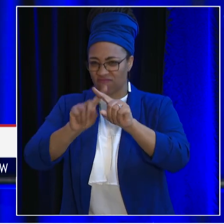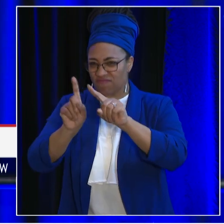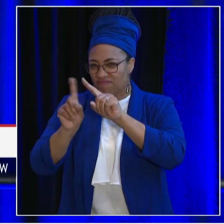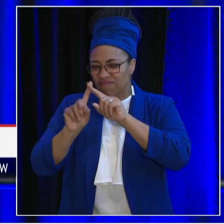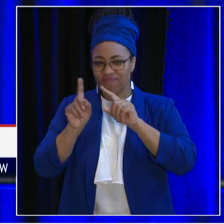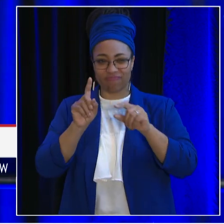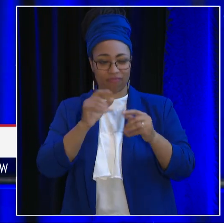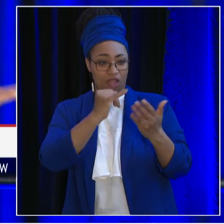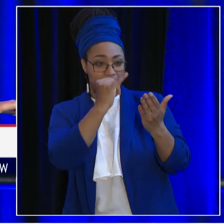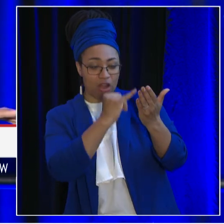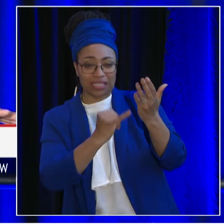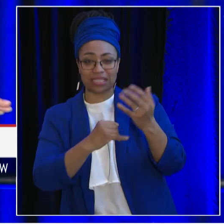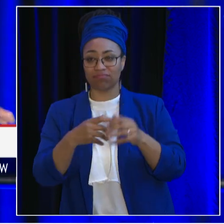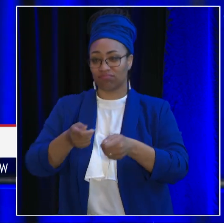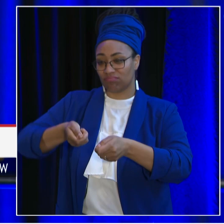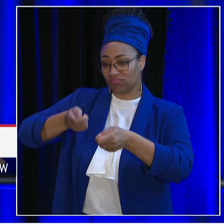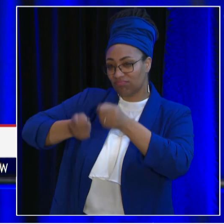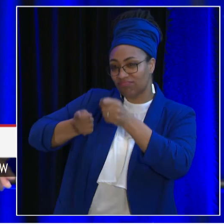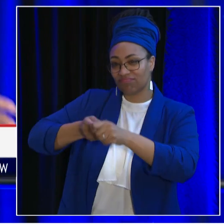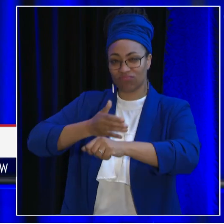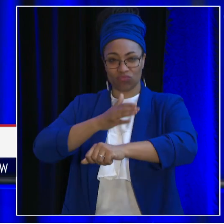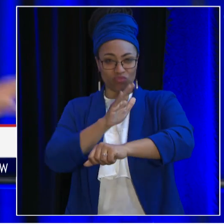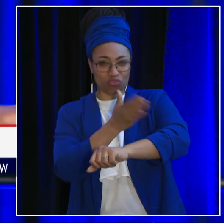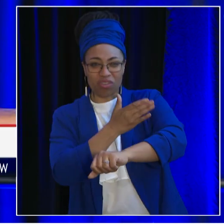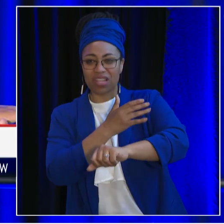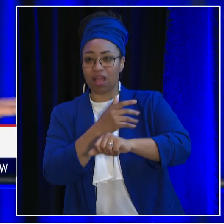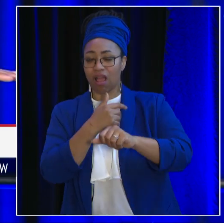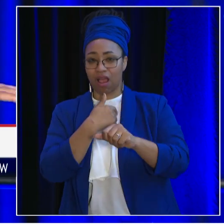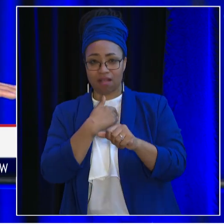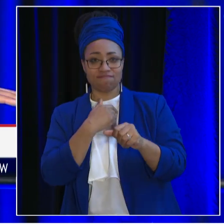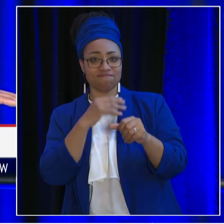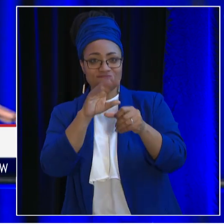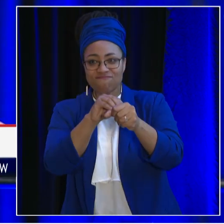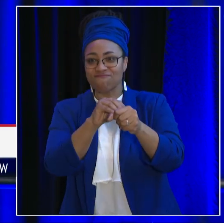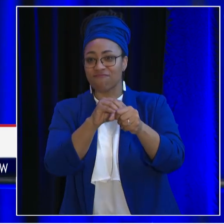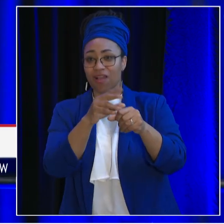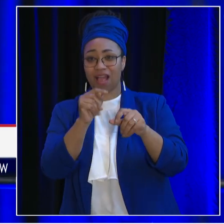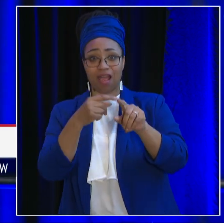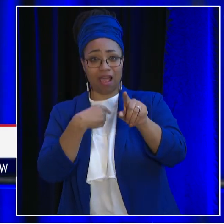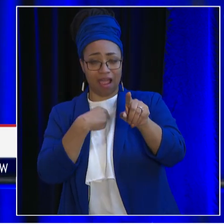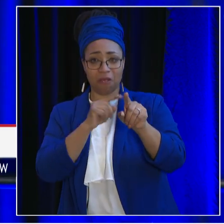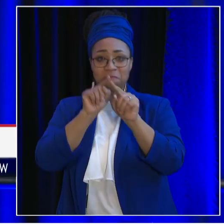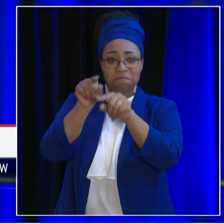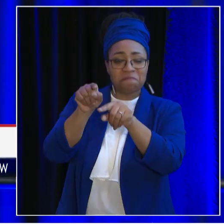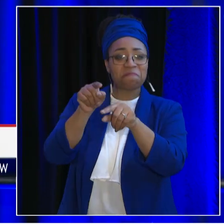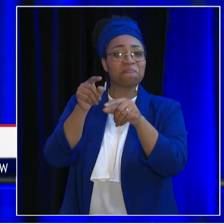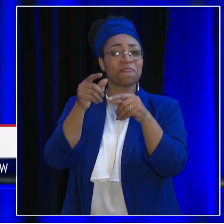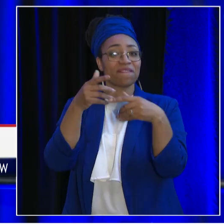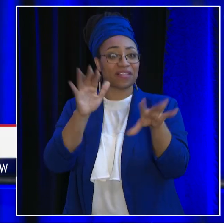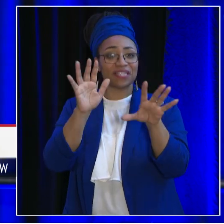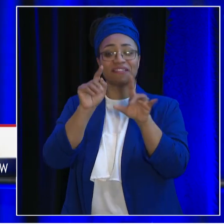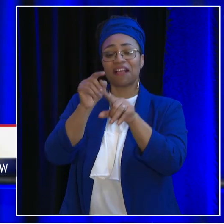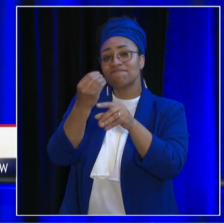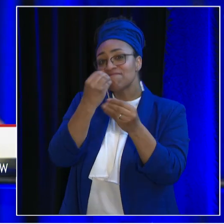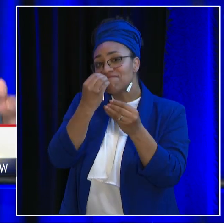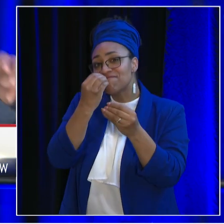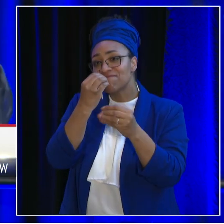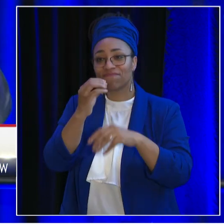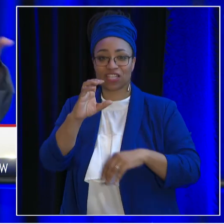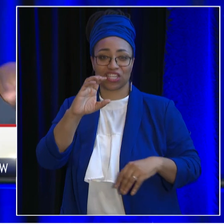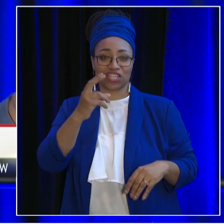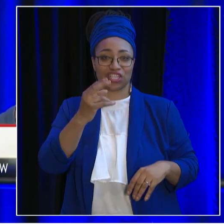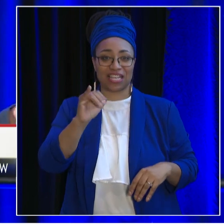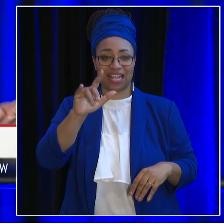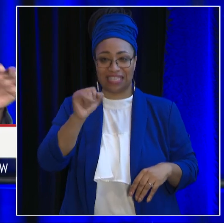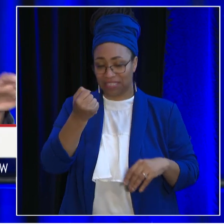best friends and I would go to this Chili's across the street. We'd load up on a ton of junk food. I remember we were there eating one night, and this